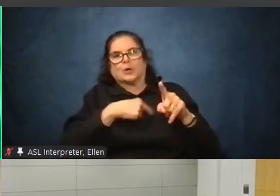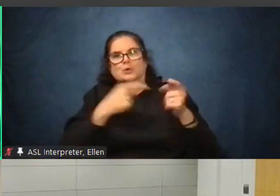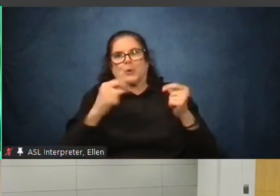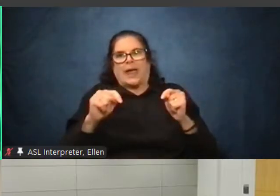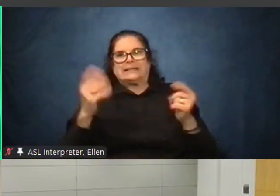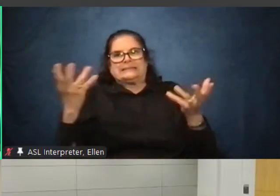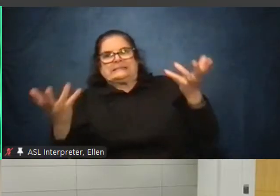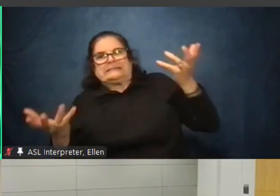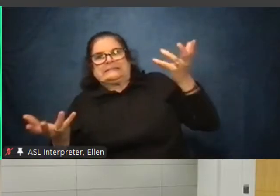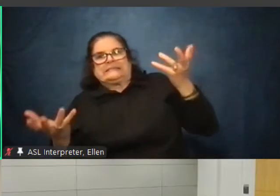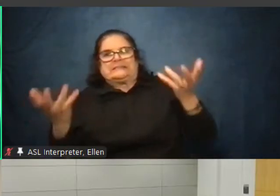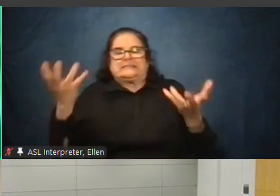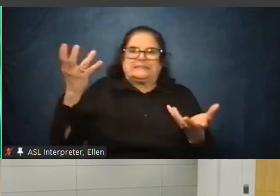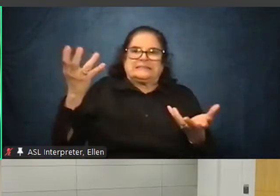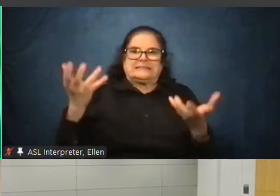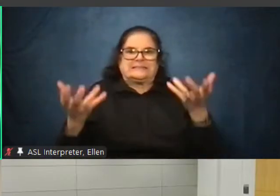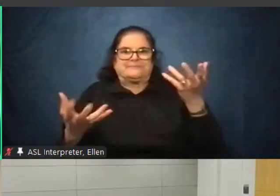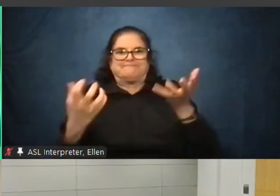balance